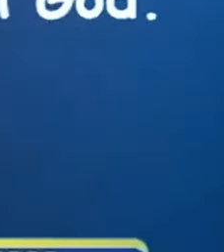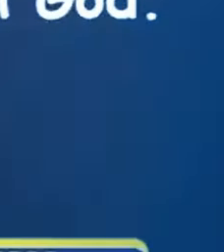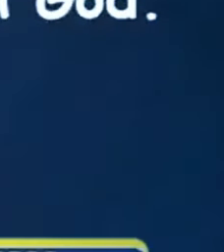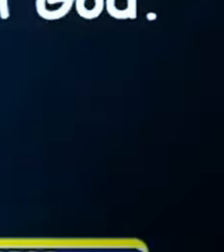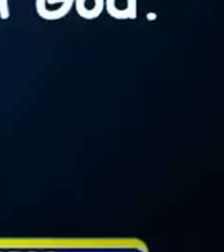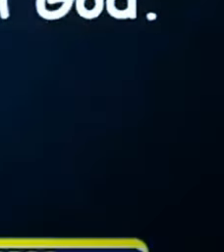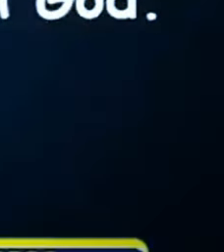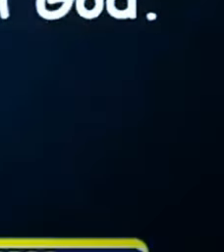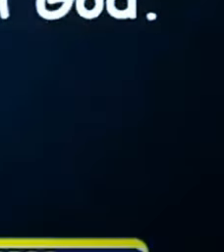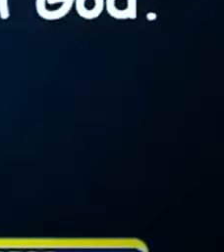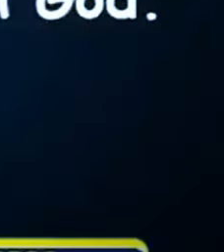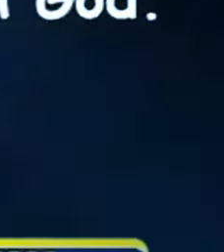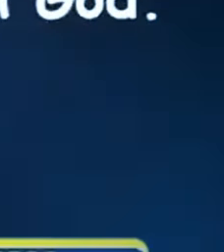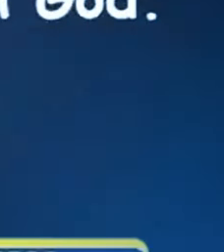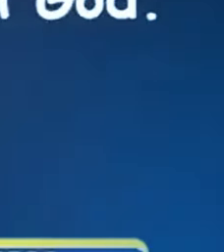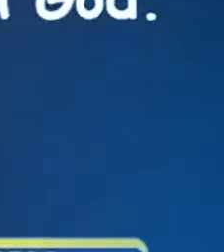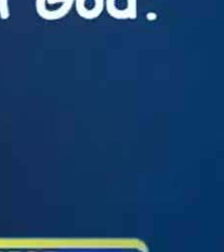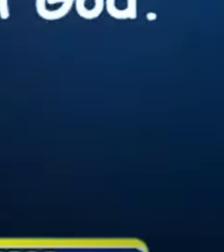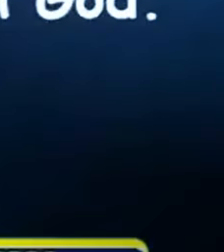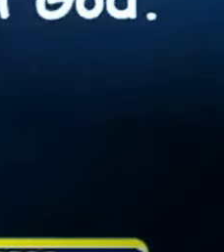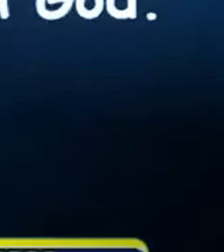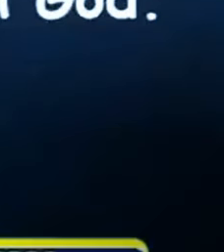in God.